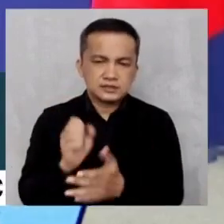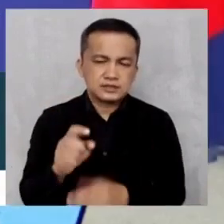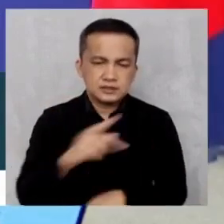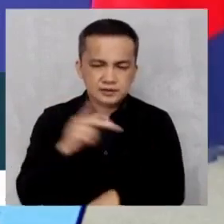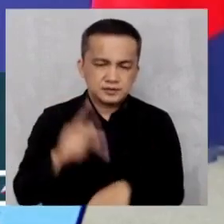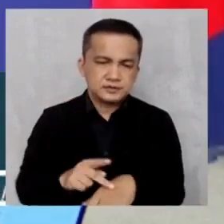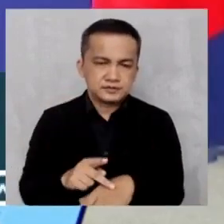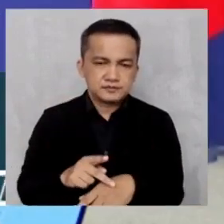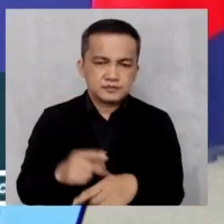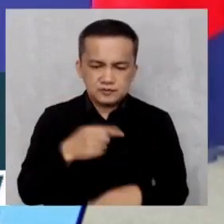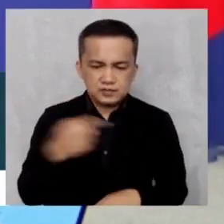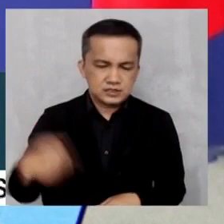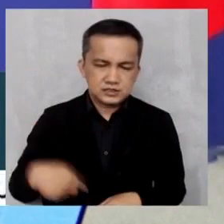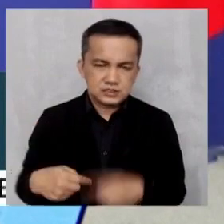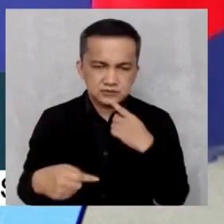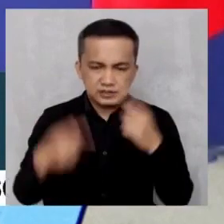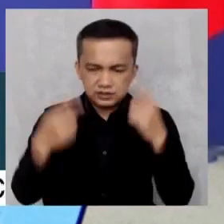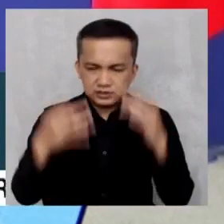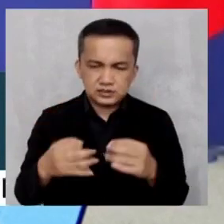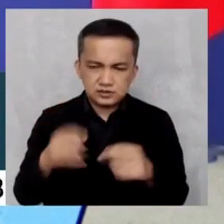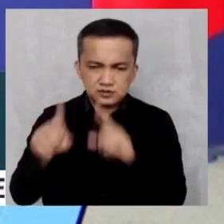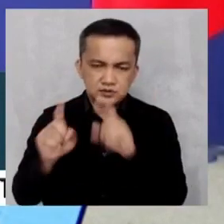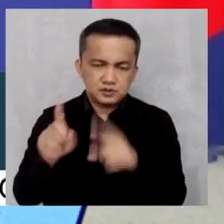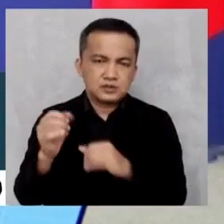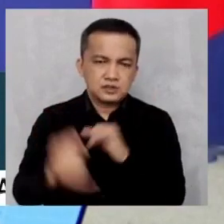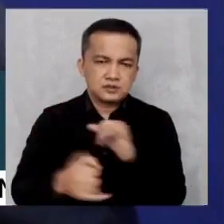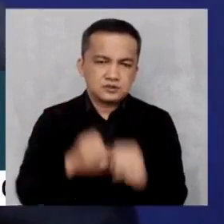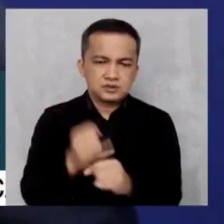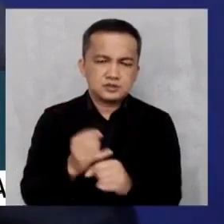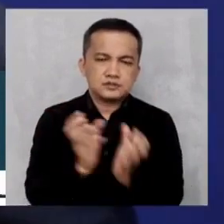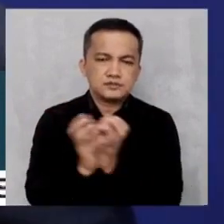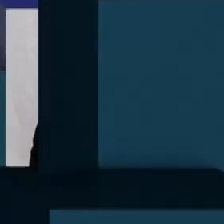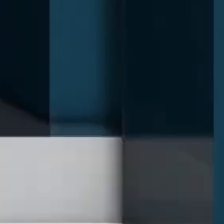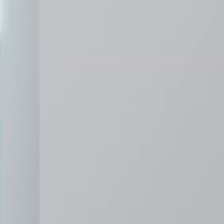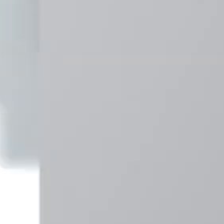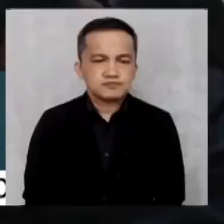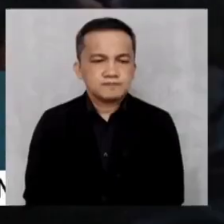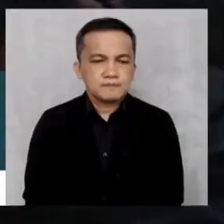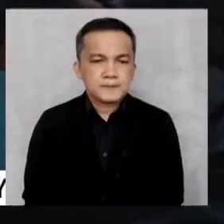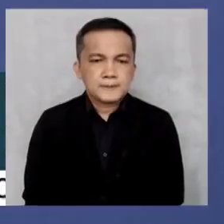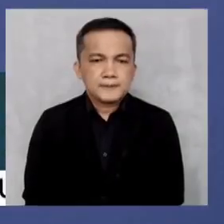ruling has been widely questioned by the international community.